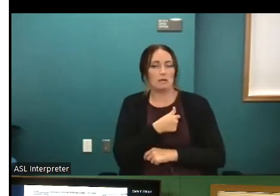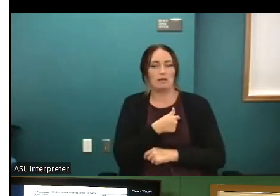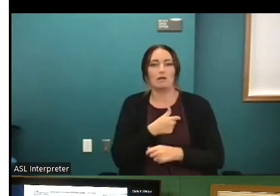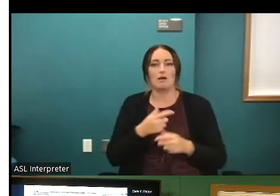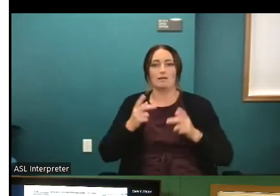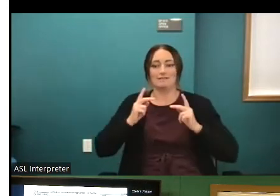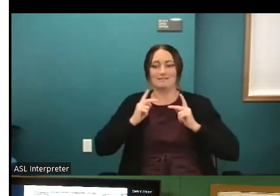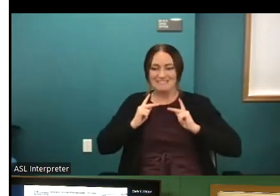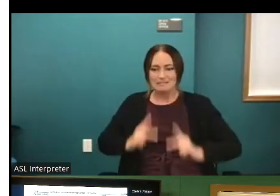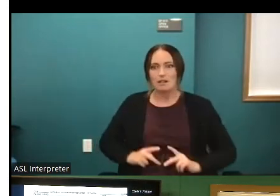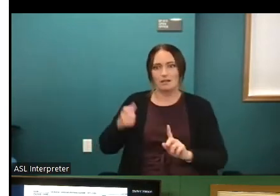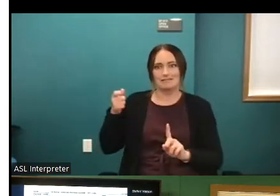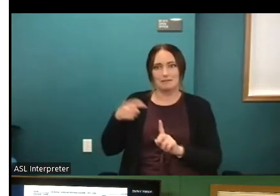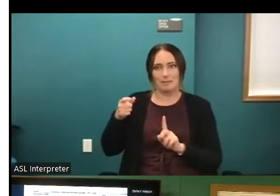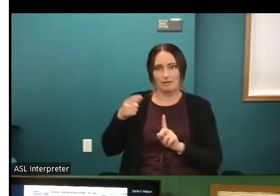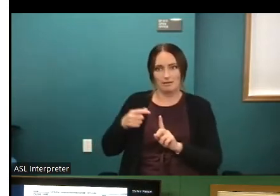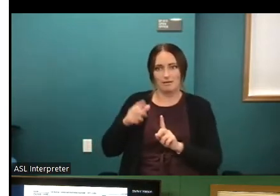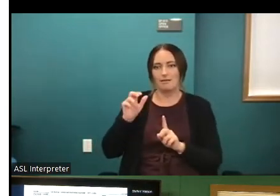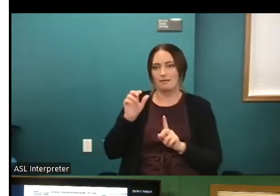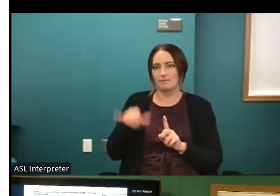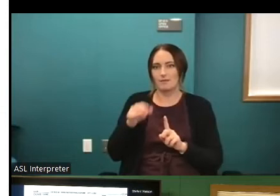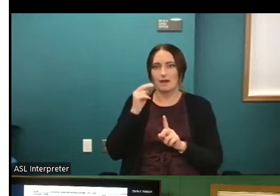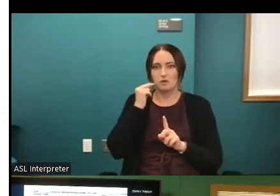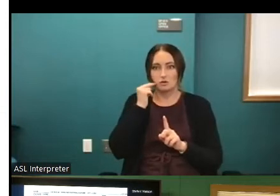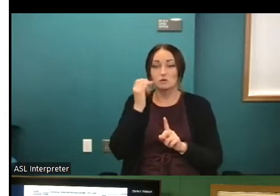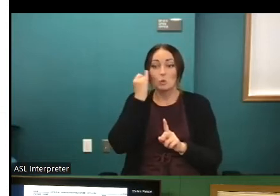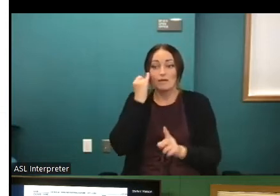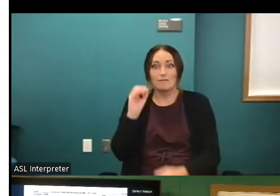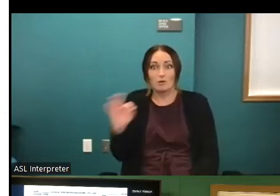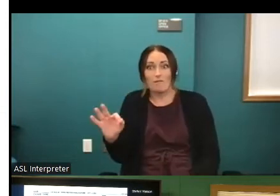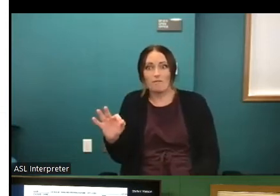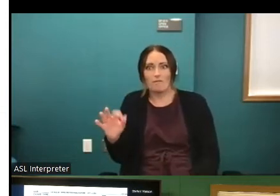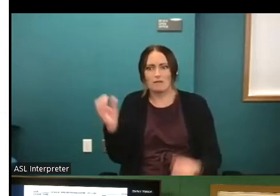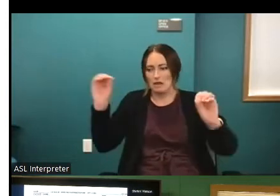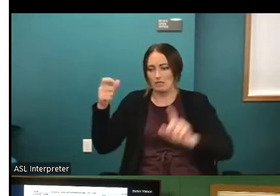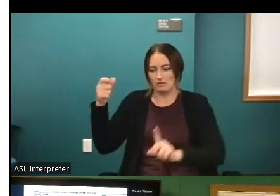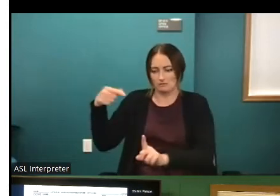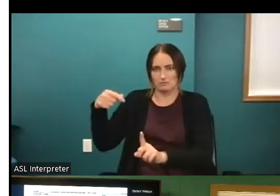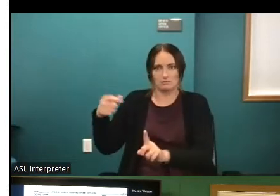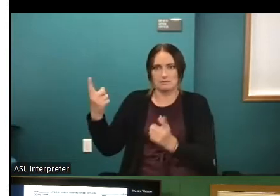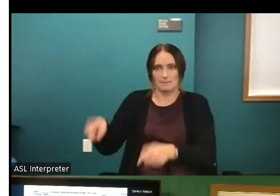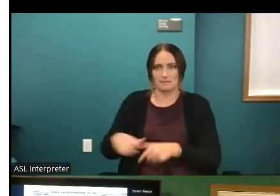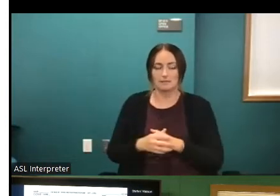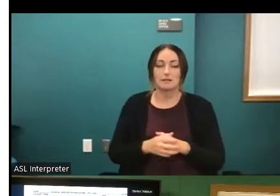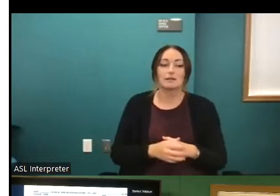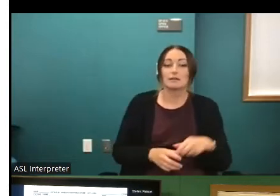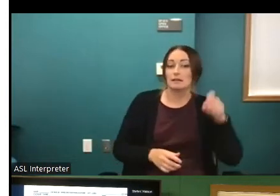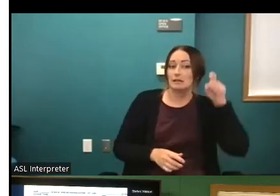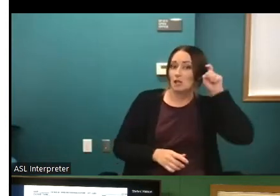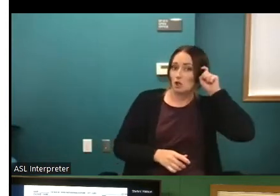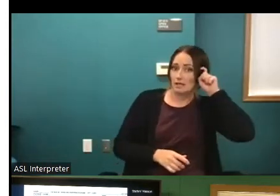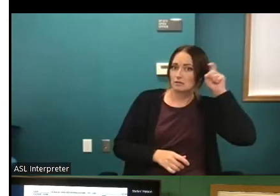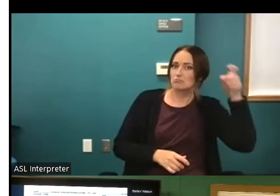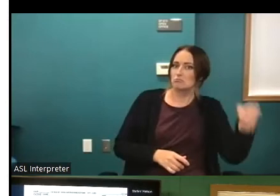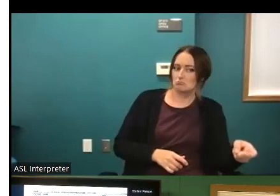physically stimulating that nerve, which if that CI is off, it's not happening at all. With hearing aids, if you take it off, like you're